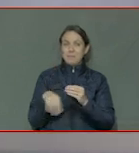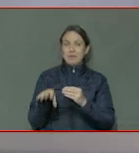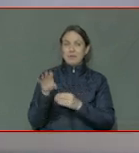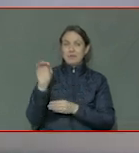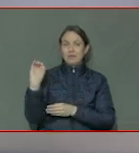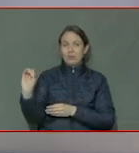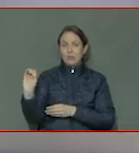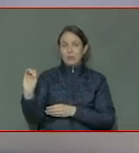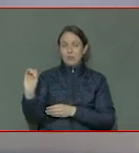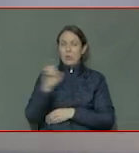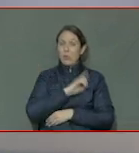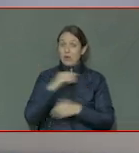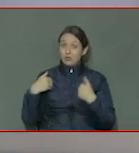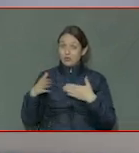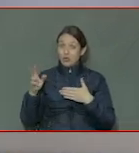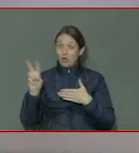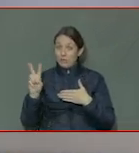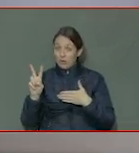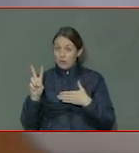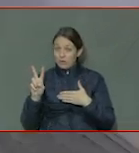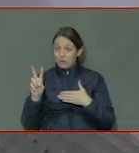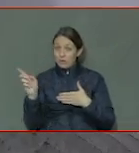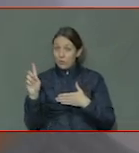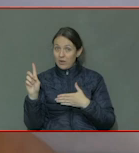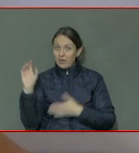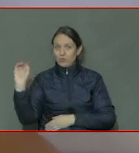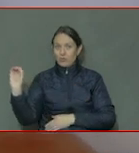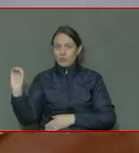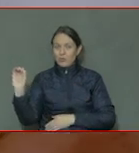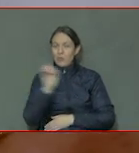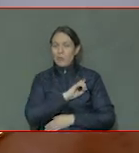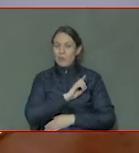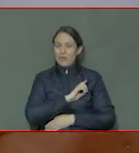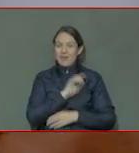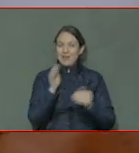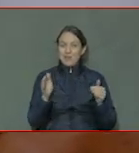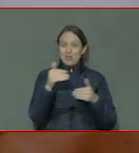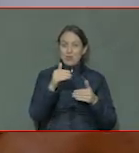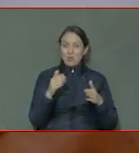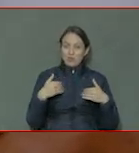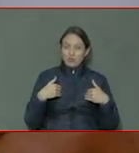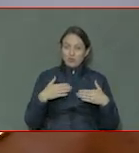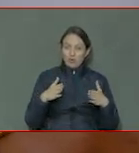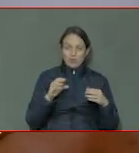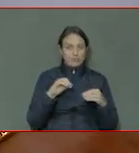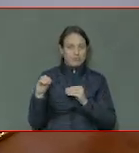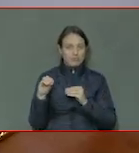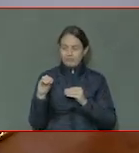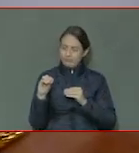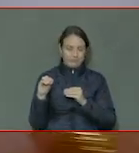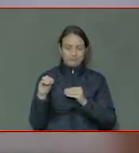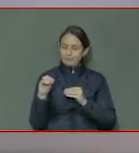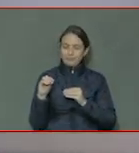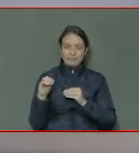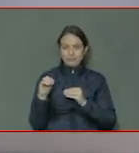0 because the initial velocity was 0 because they said initially at rest. So it